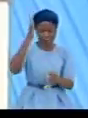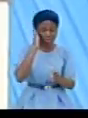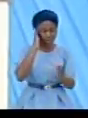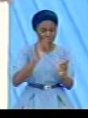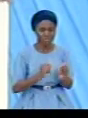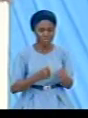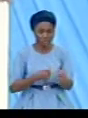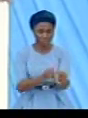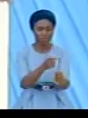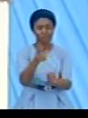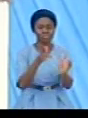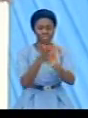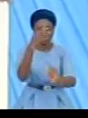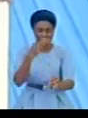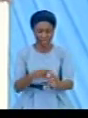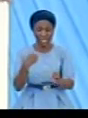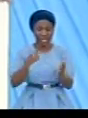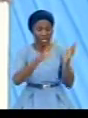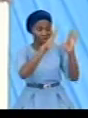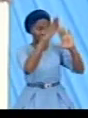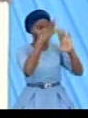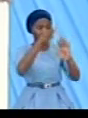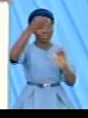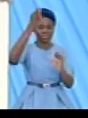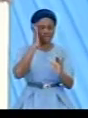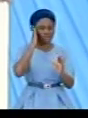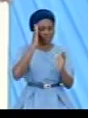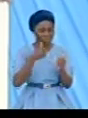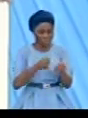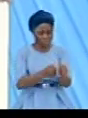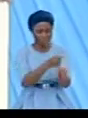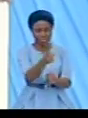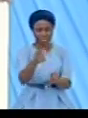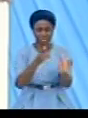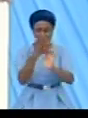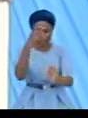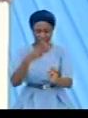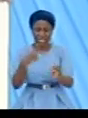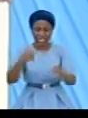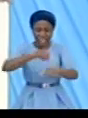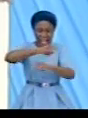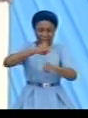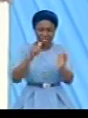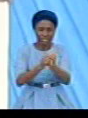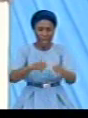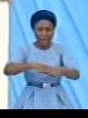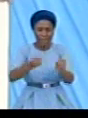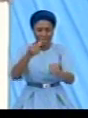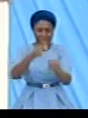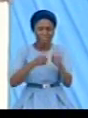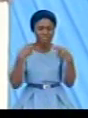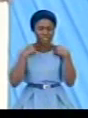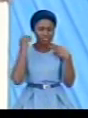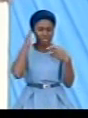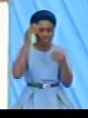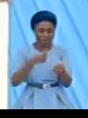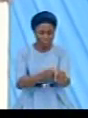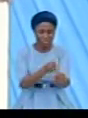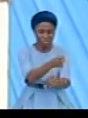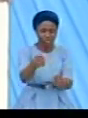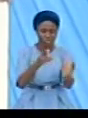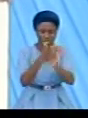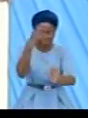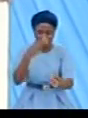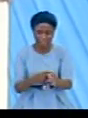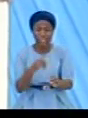presence of God will go with you. The anointing that breaks every yoke will go with you. You are no more like